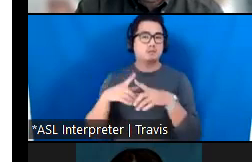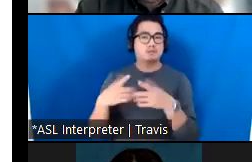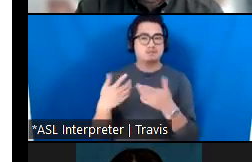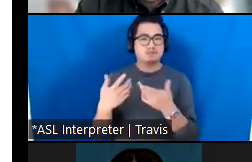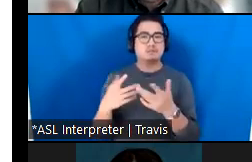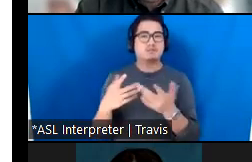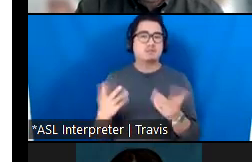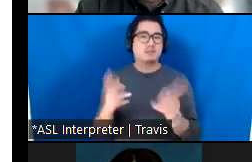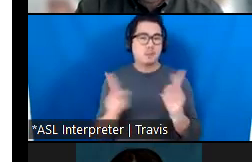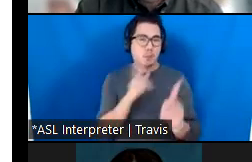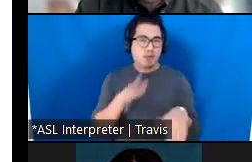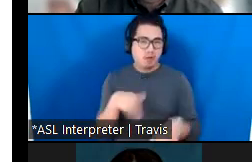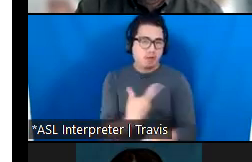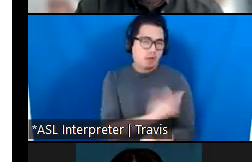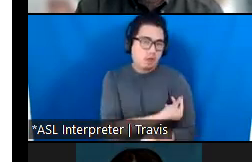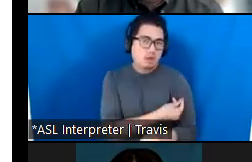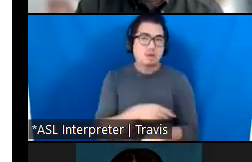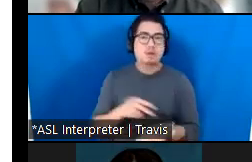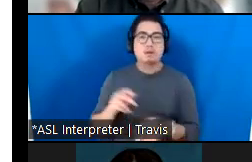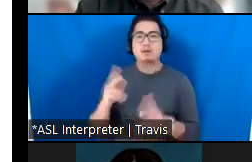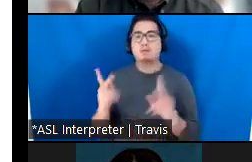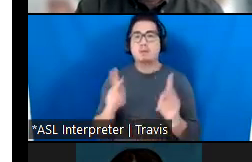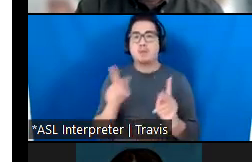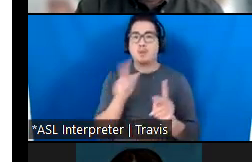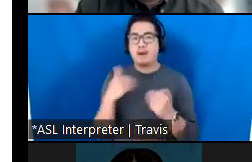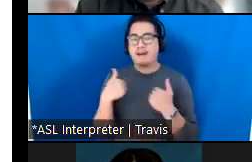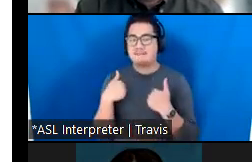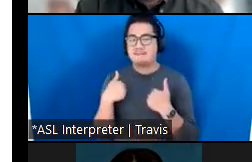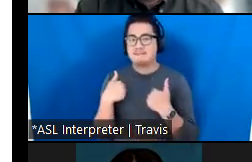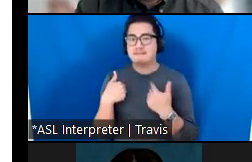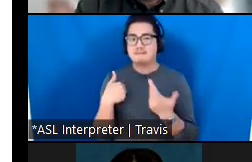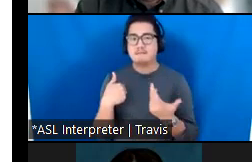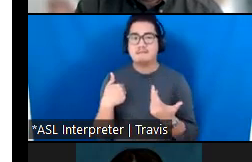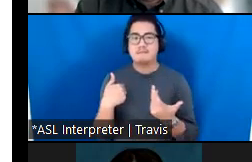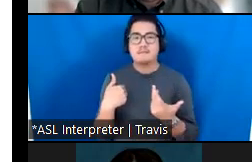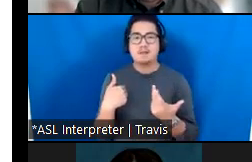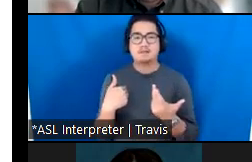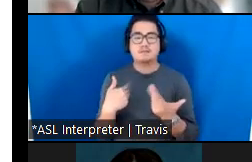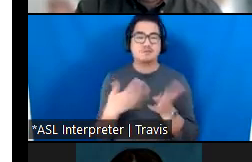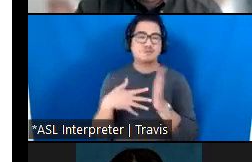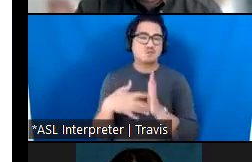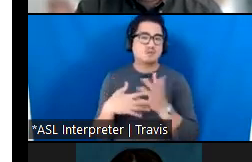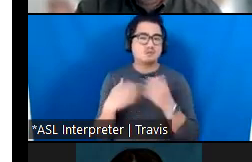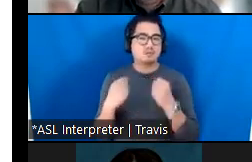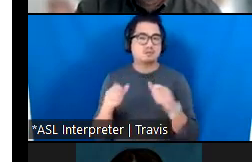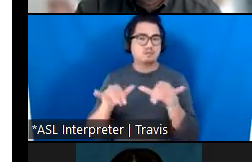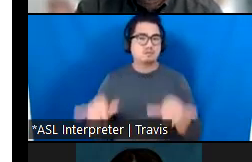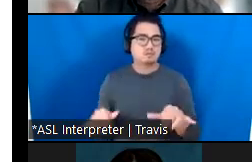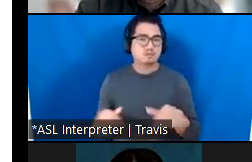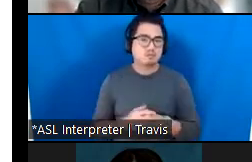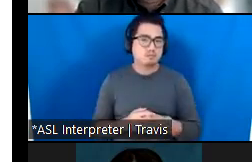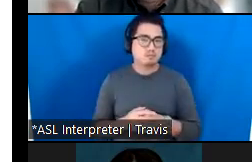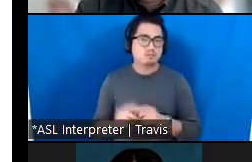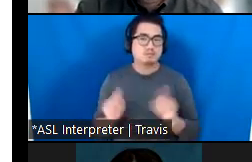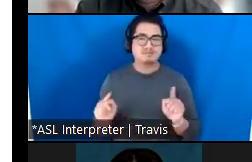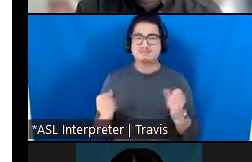underlying health conditions. Really, as you know, even though many folks don't want to hear